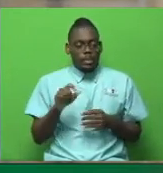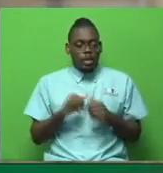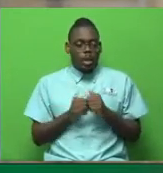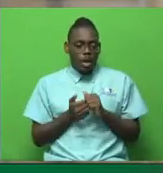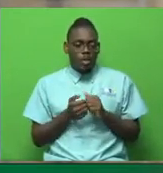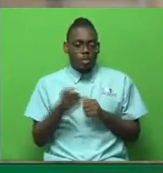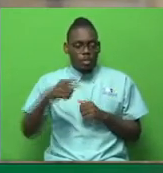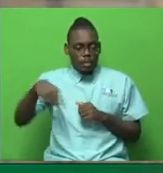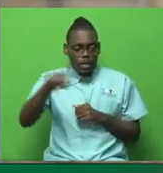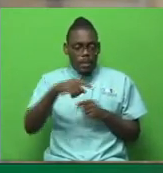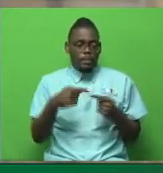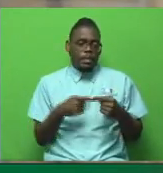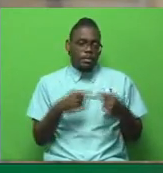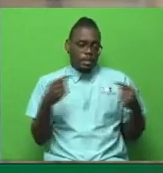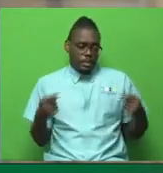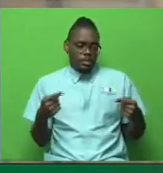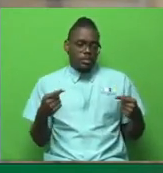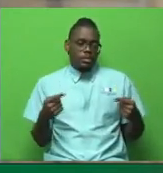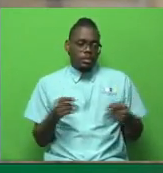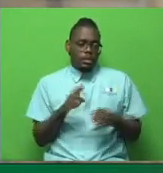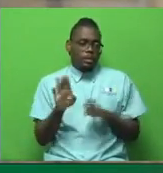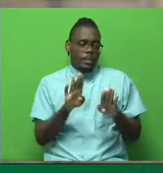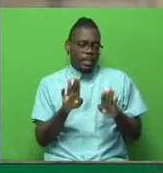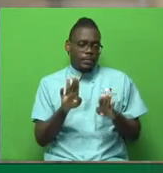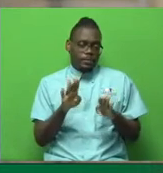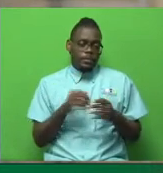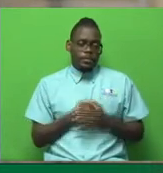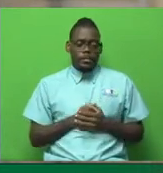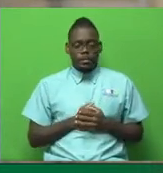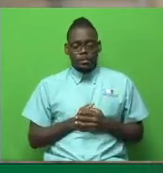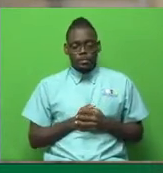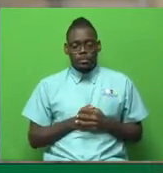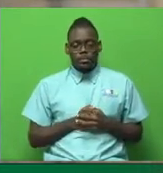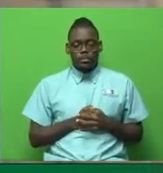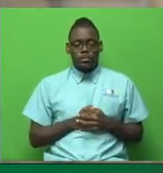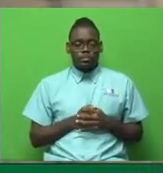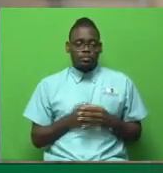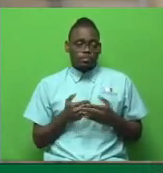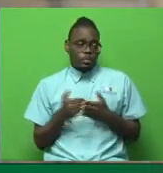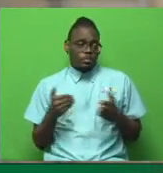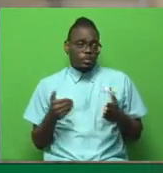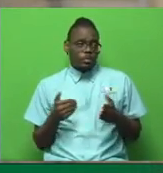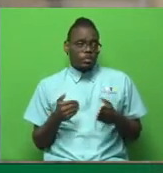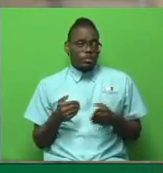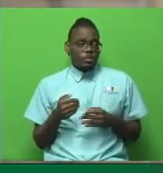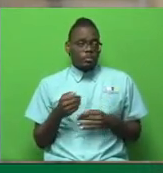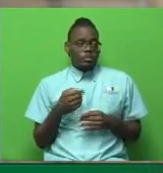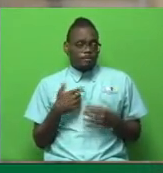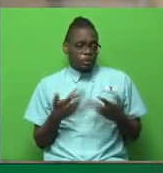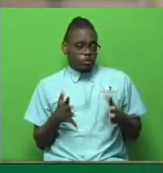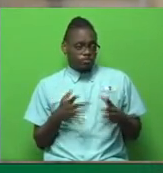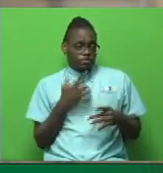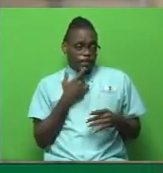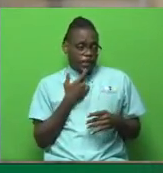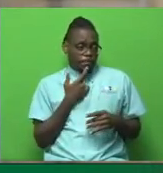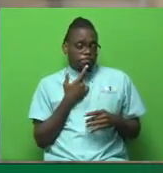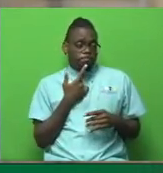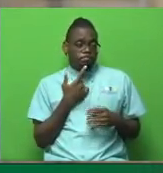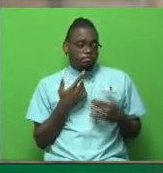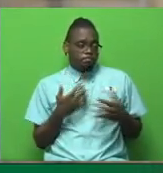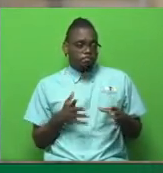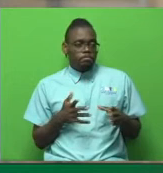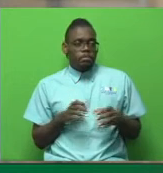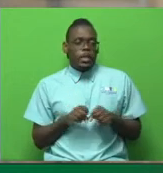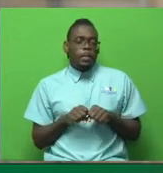Deputy speaker as soon as the promise was even made by the opposition leader it was promptly broken and that is why the public